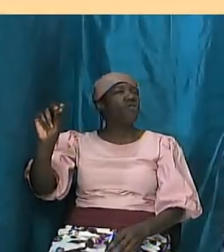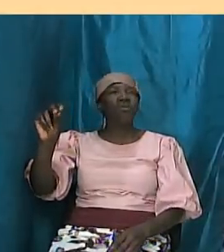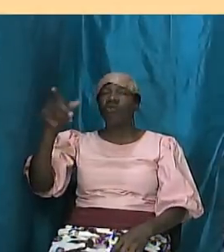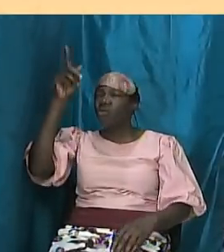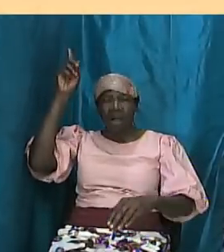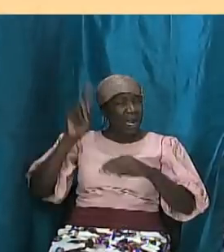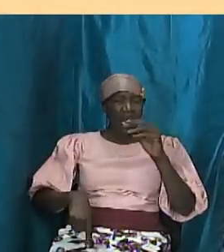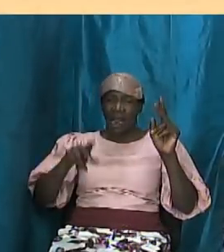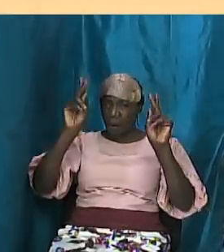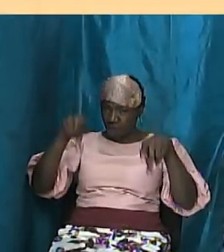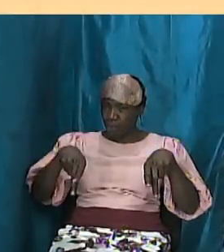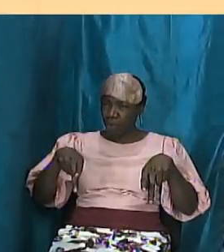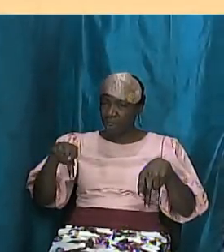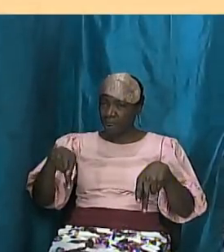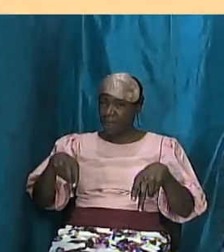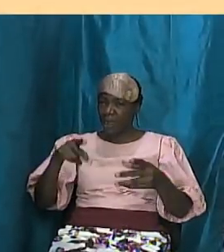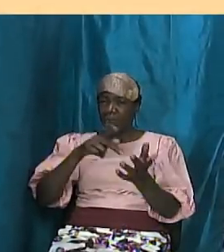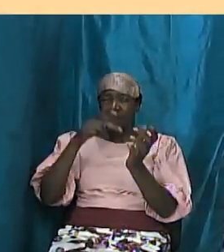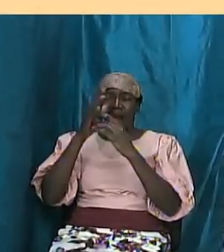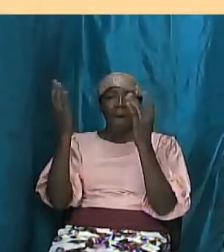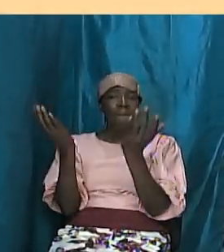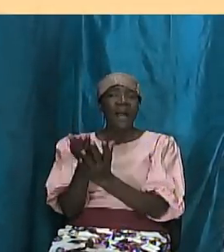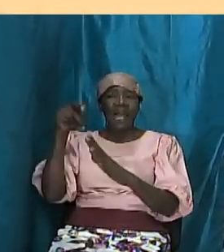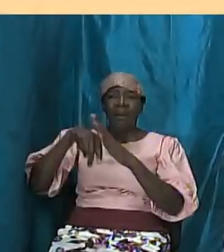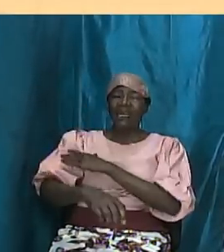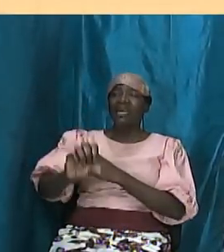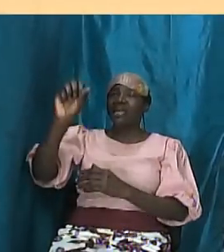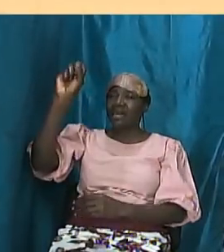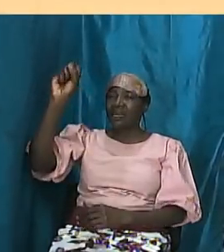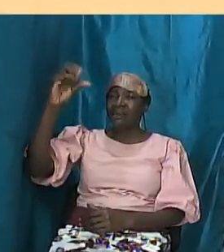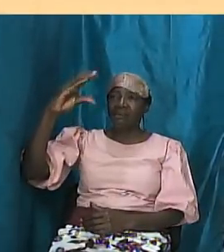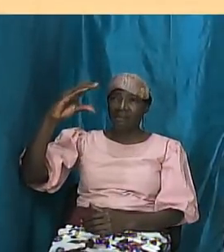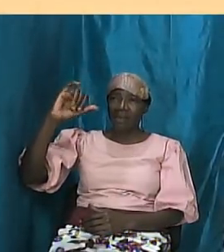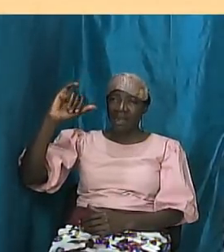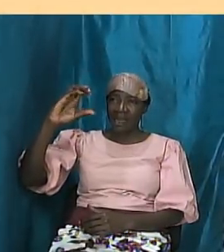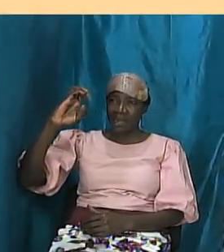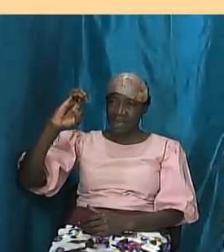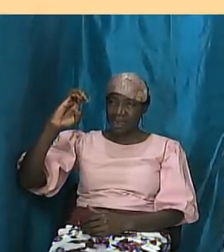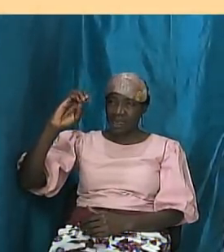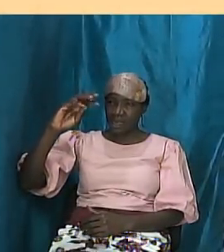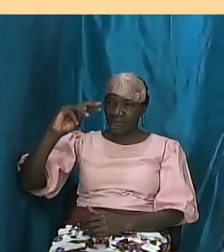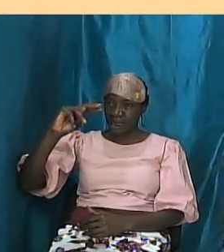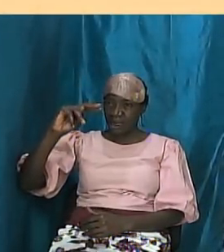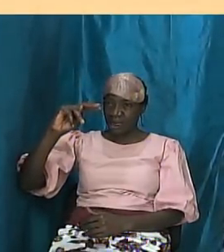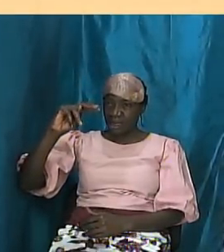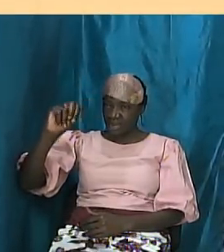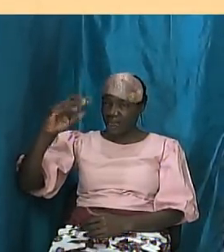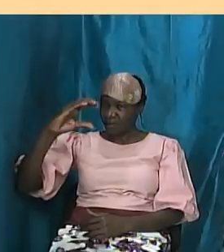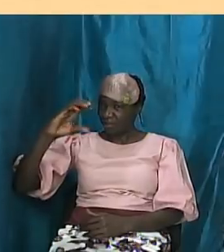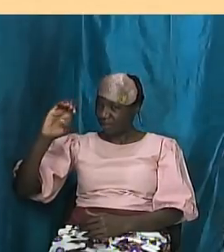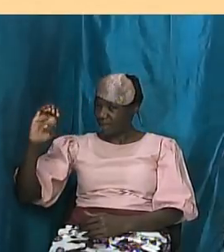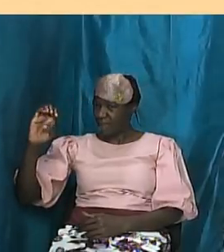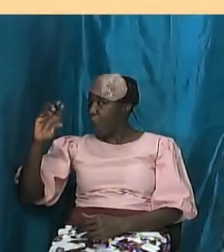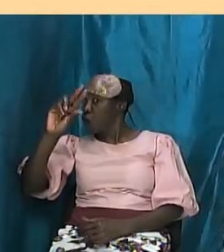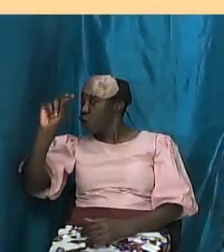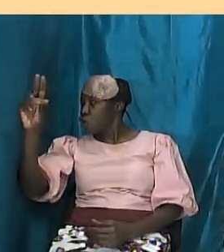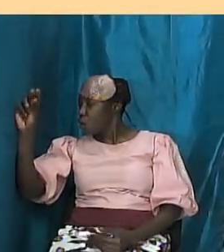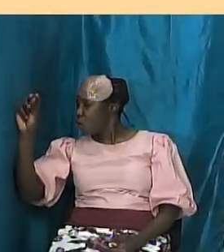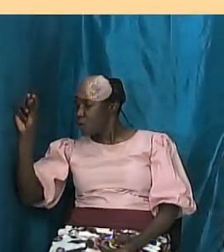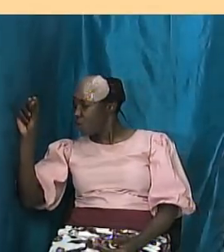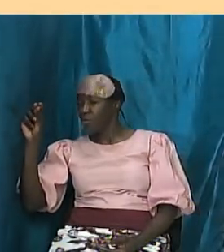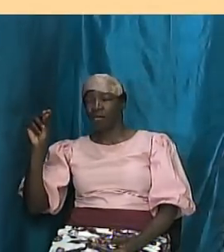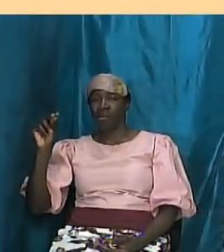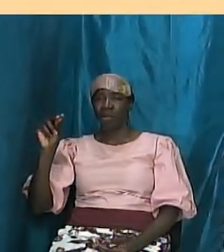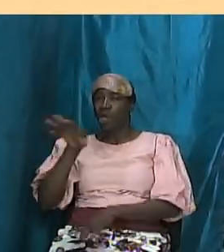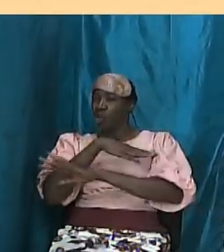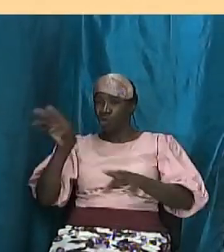in science. But if there is any fitting that is to take place in trying to convince someone that